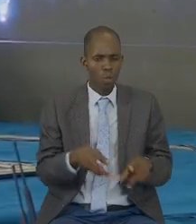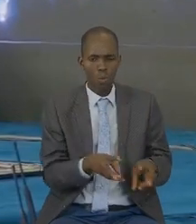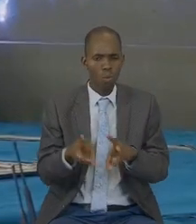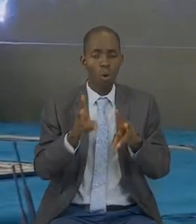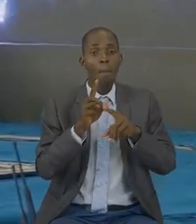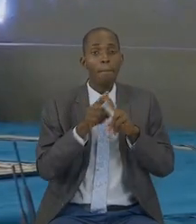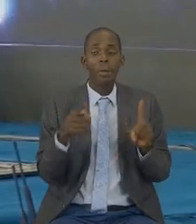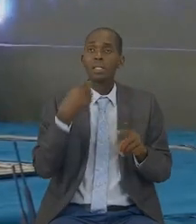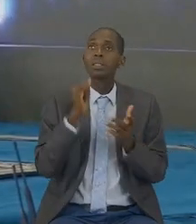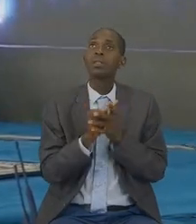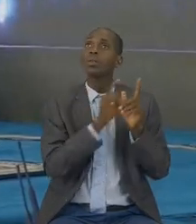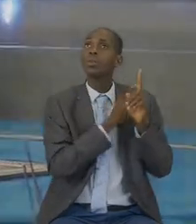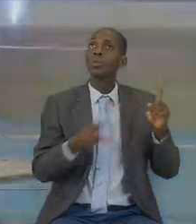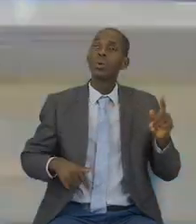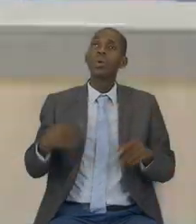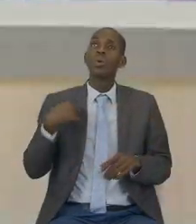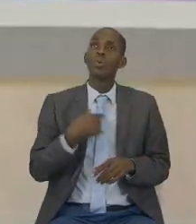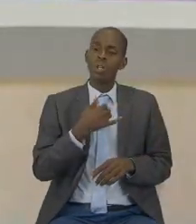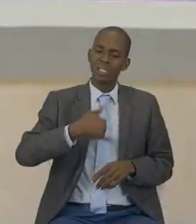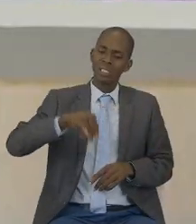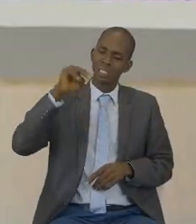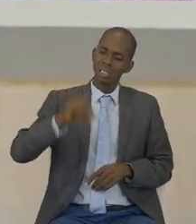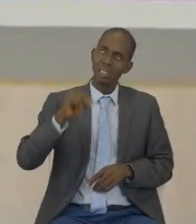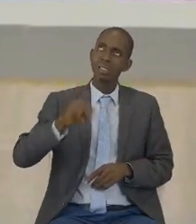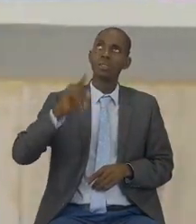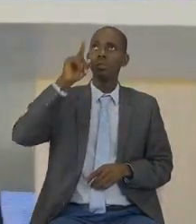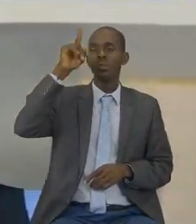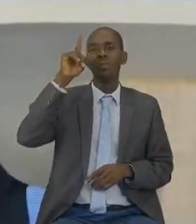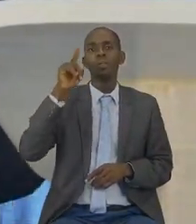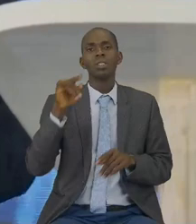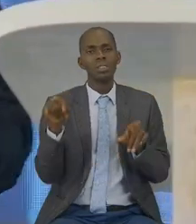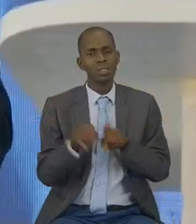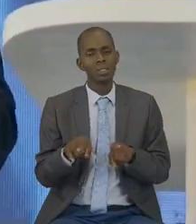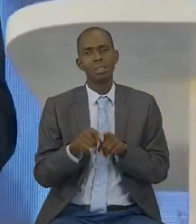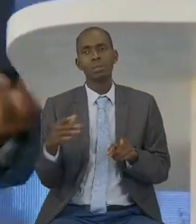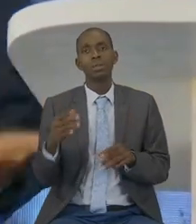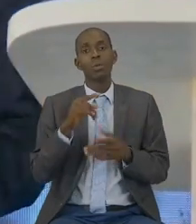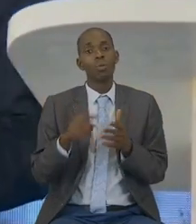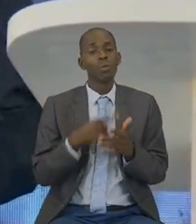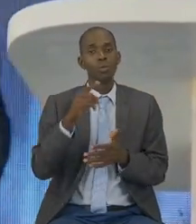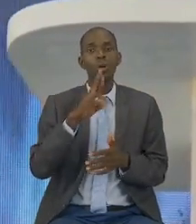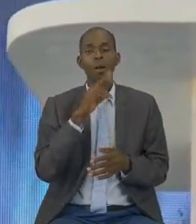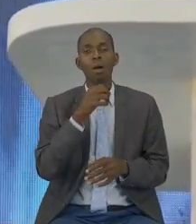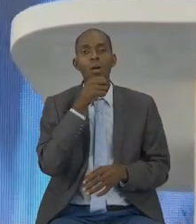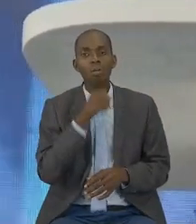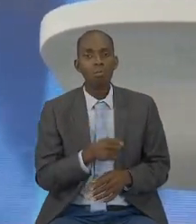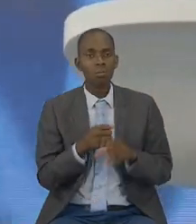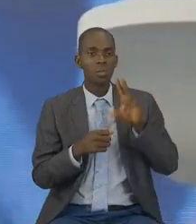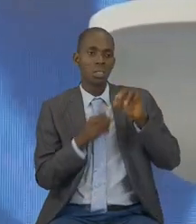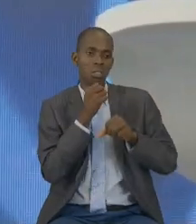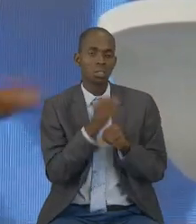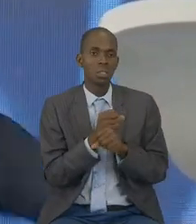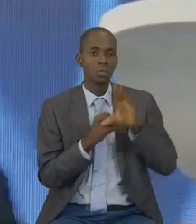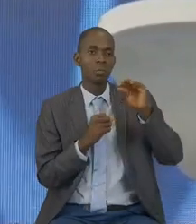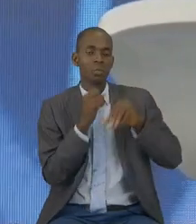still need the Almighty. The same thing with us. Once you're old enough, 30 years of age, 50 years of